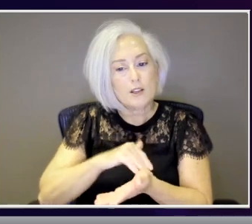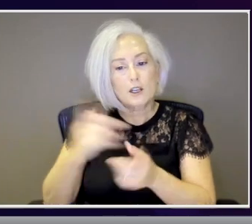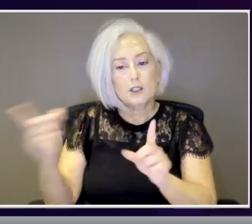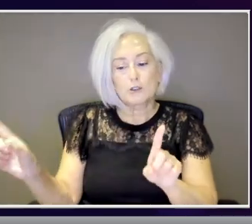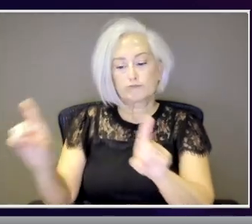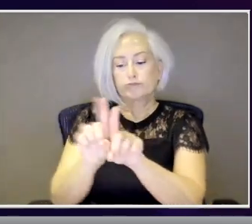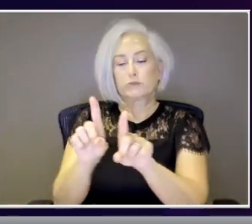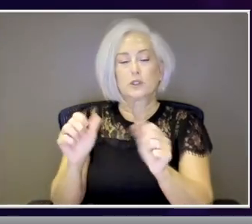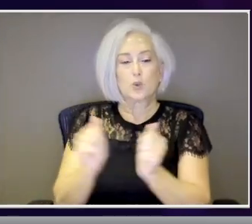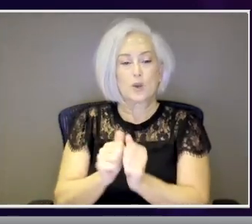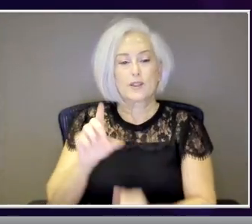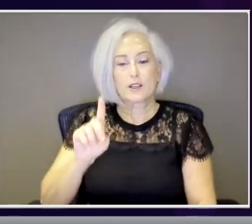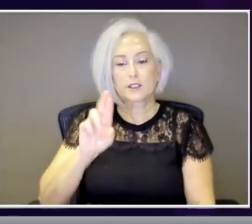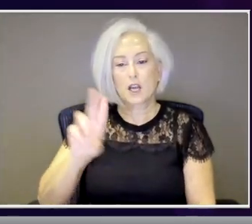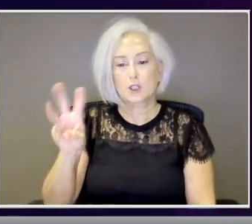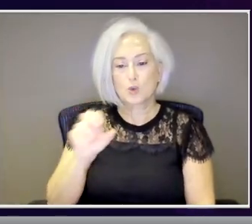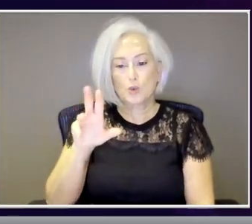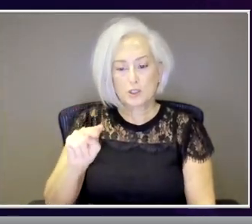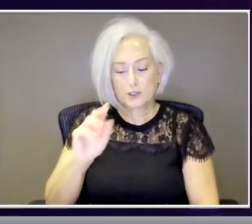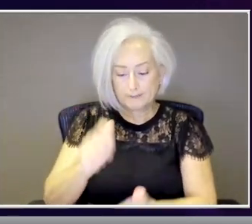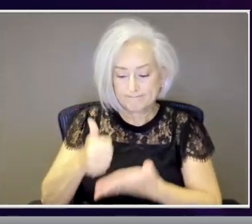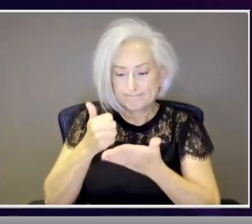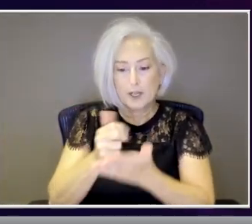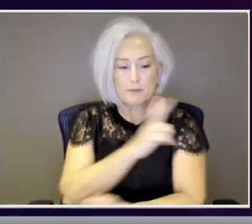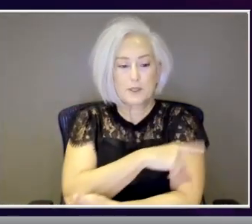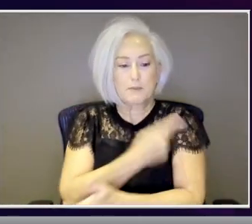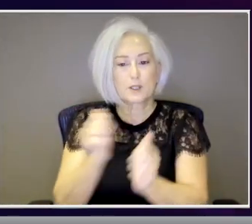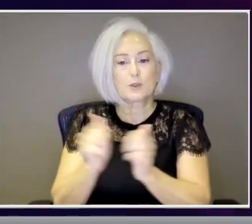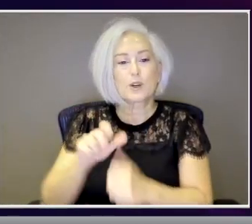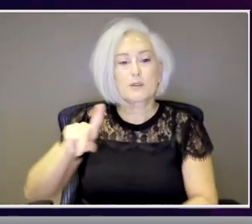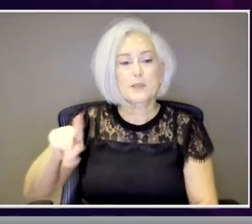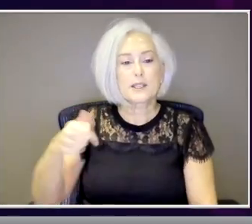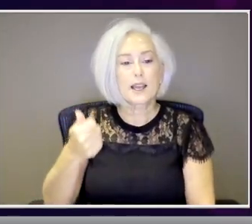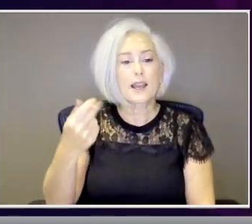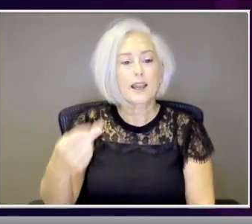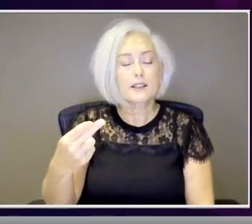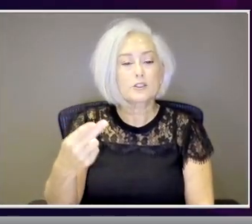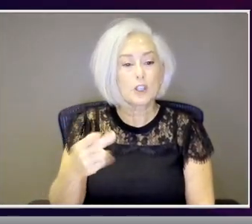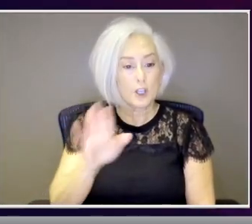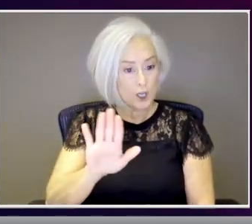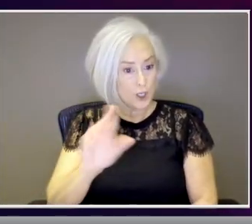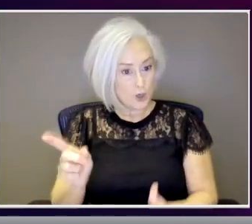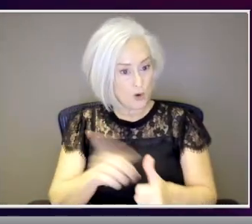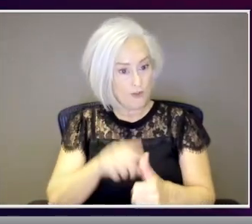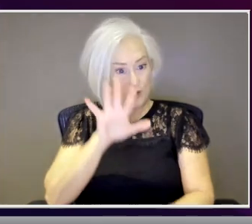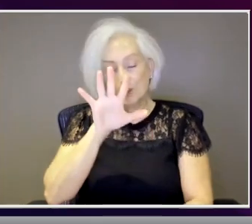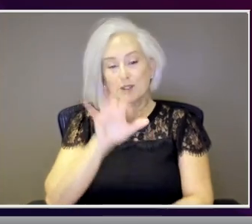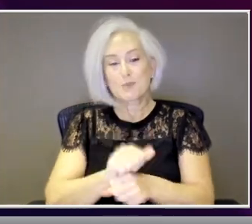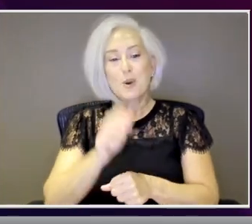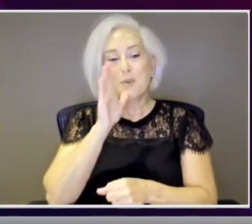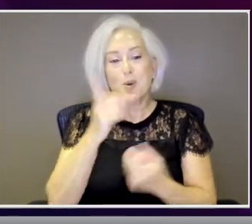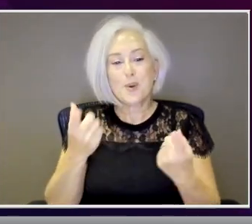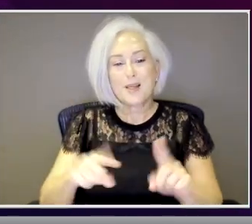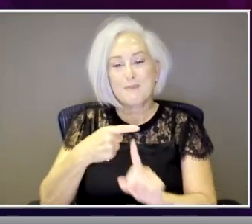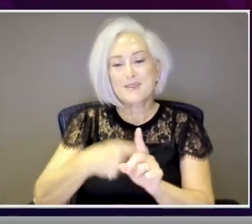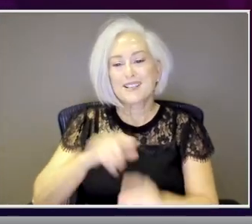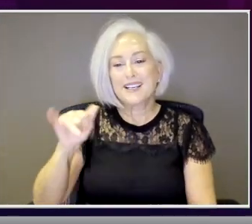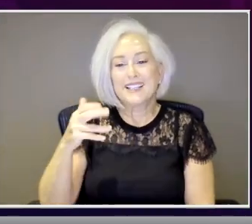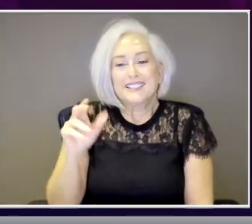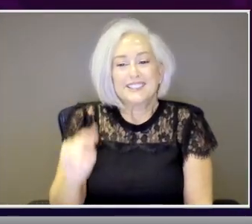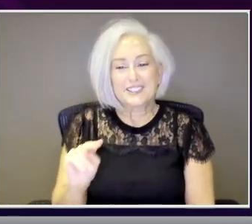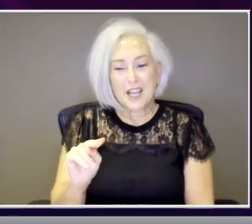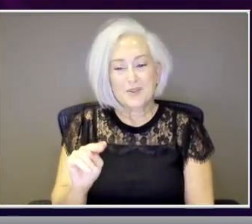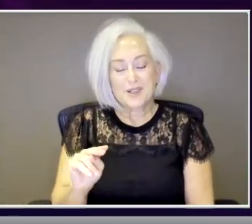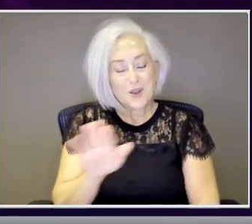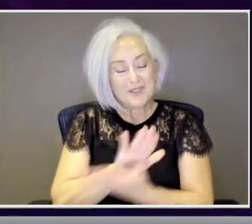hypertension patients. And you're going to see, your first appointment with Haley is in January, so nice for